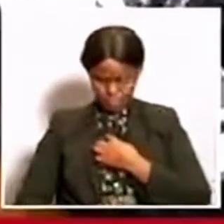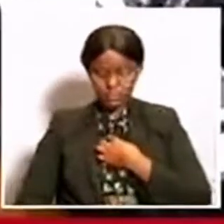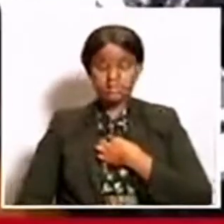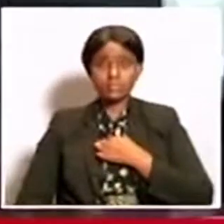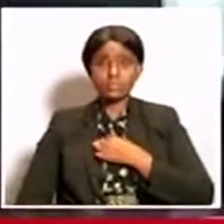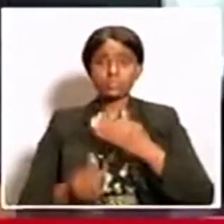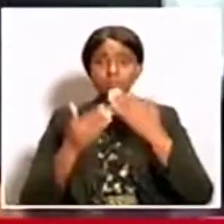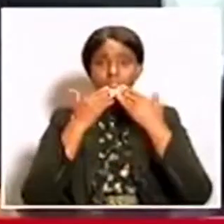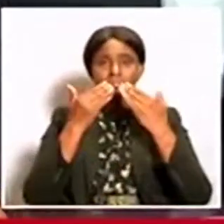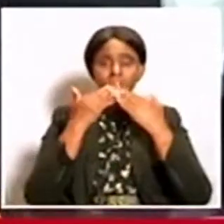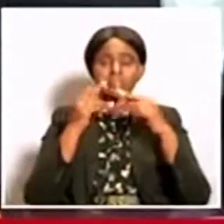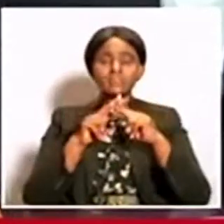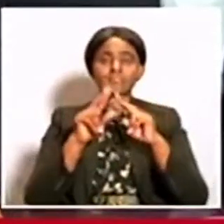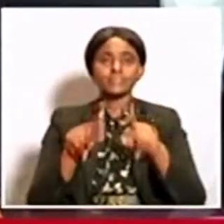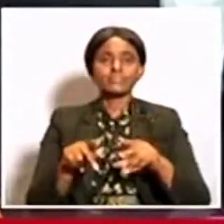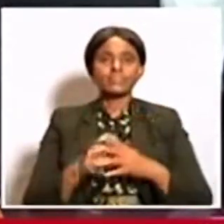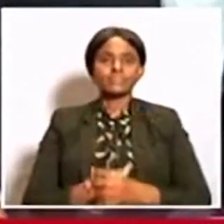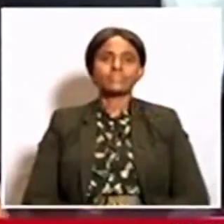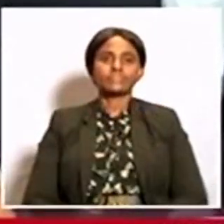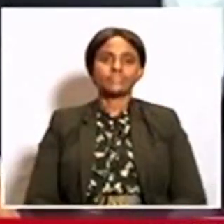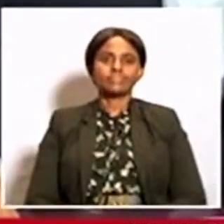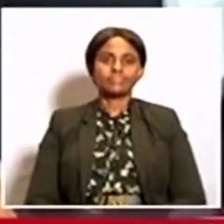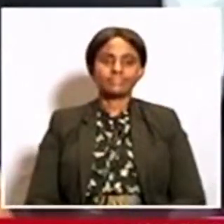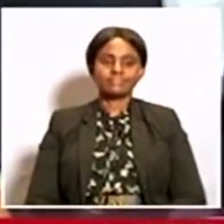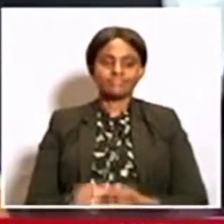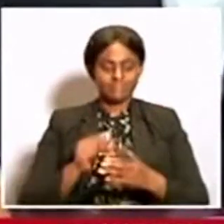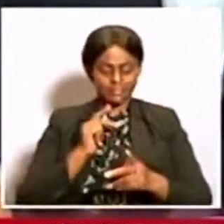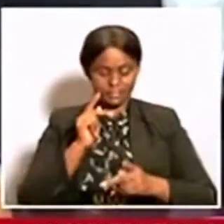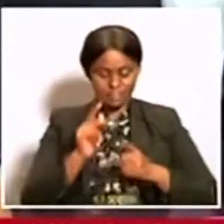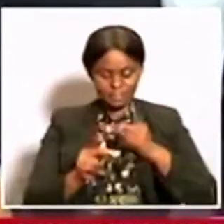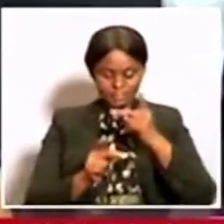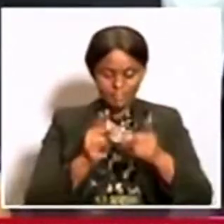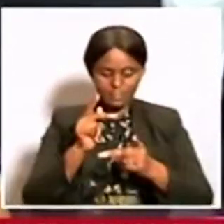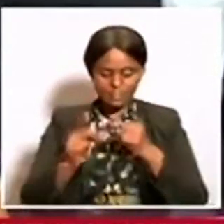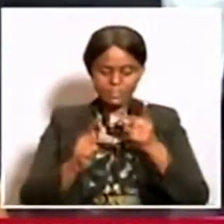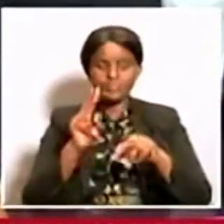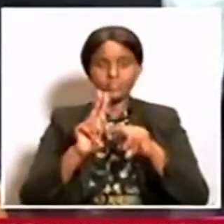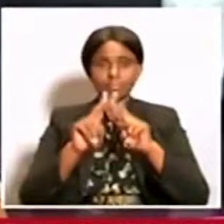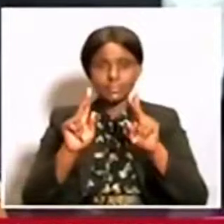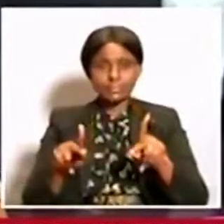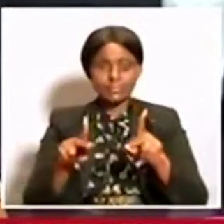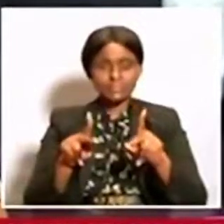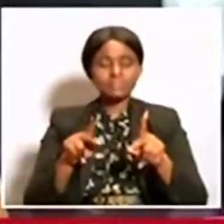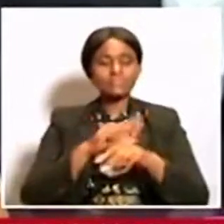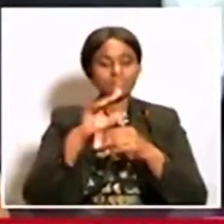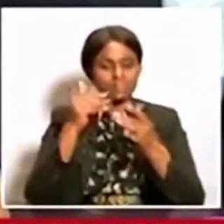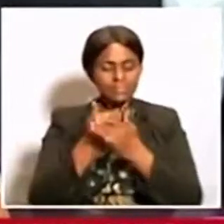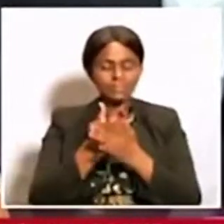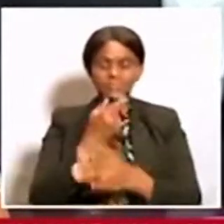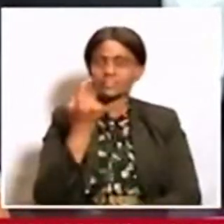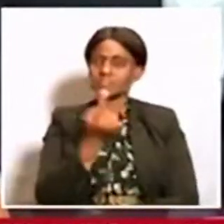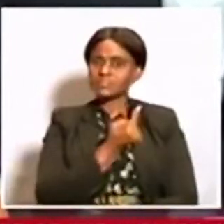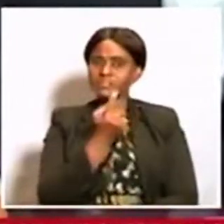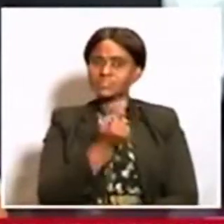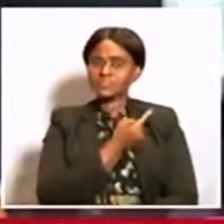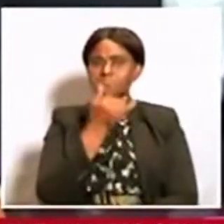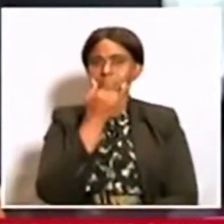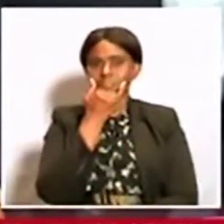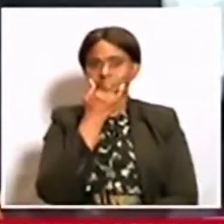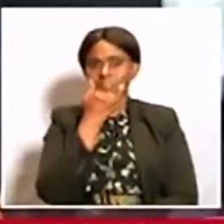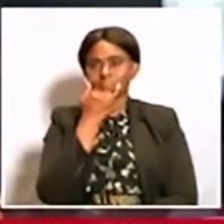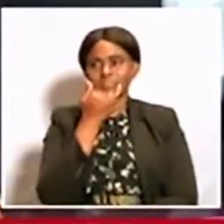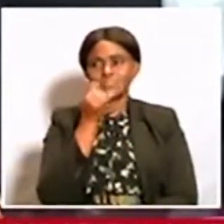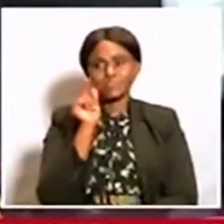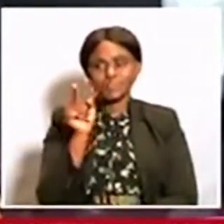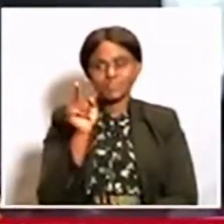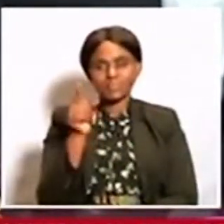Thank you, Chair. The processes, Chair, were all done. The only omission that the council